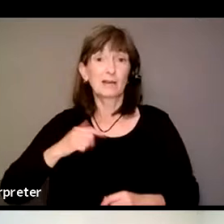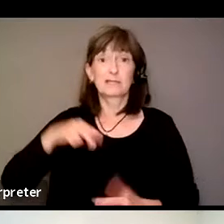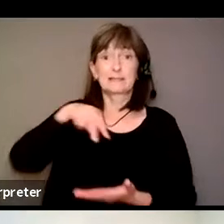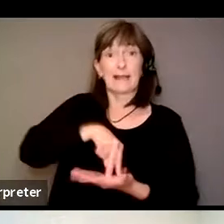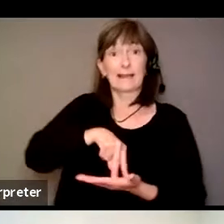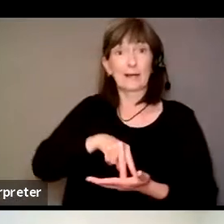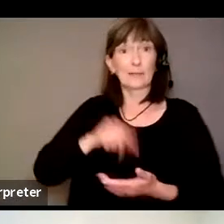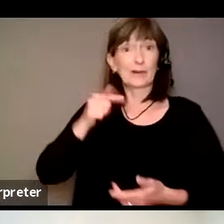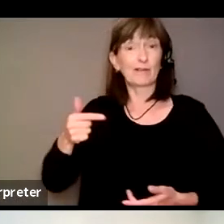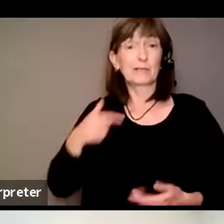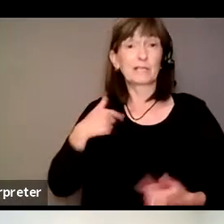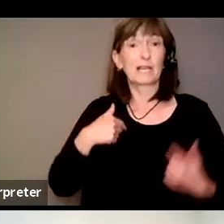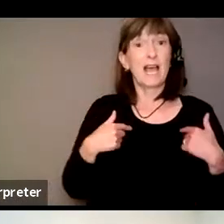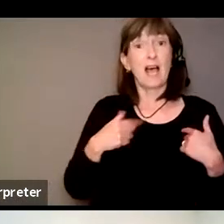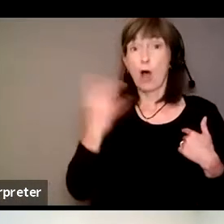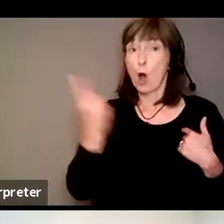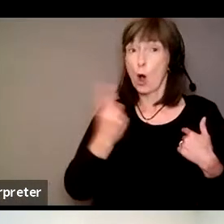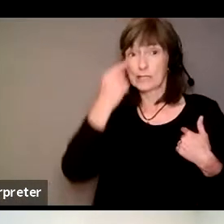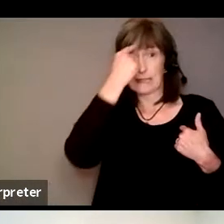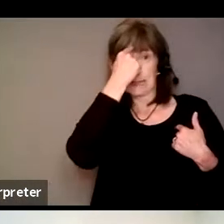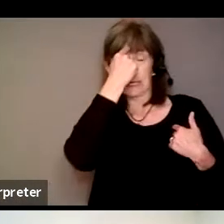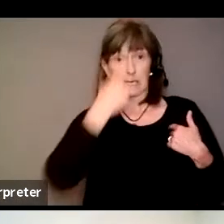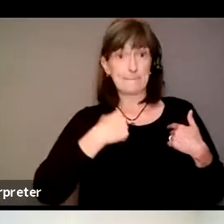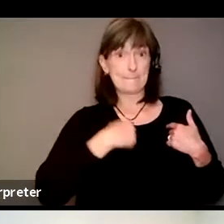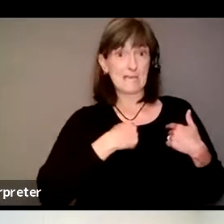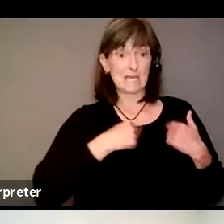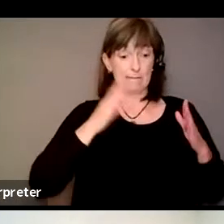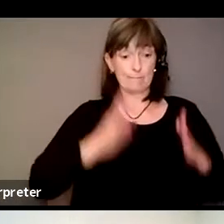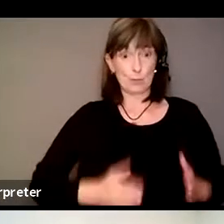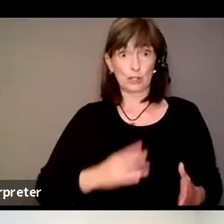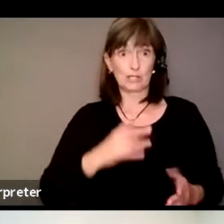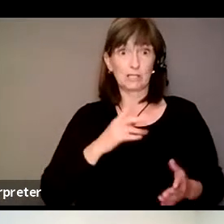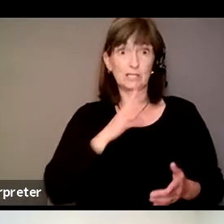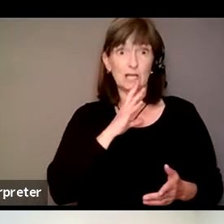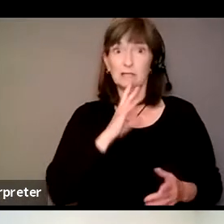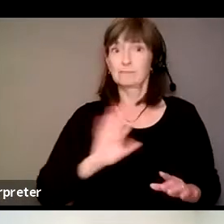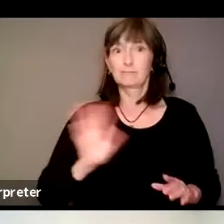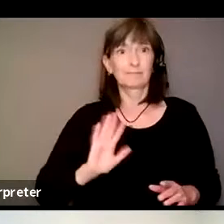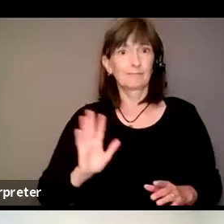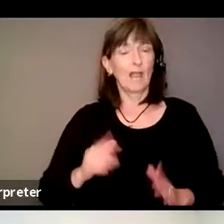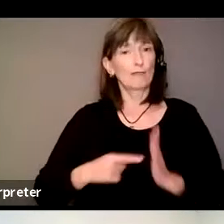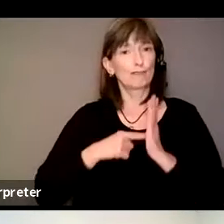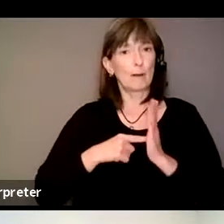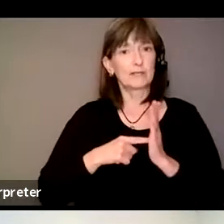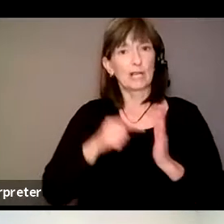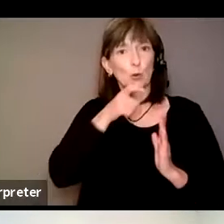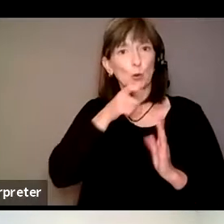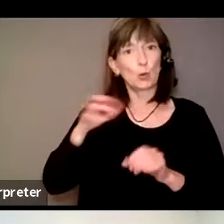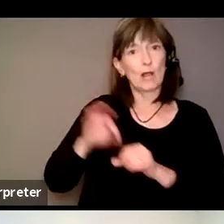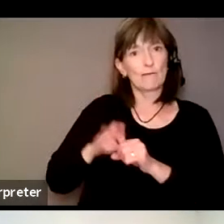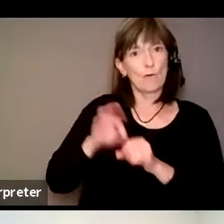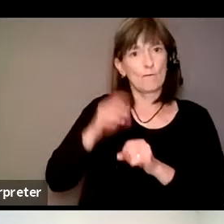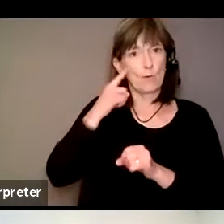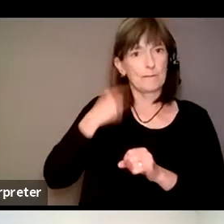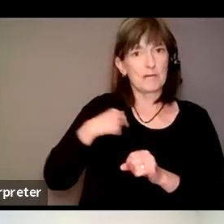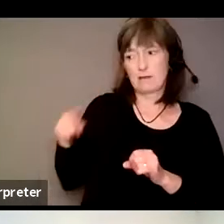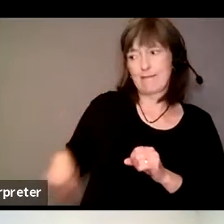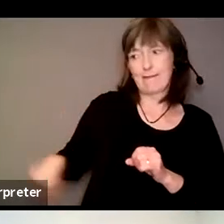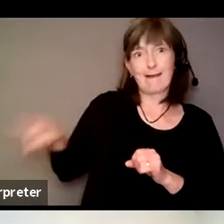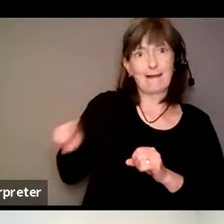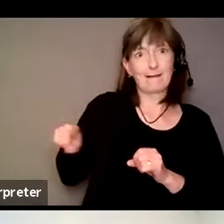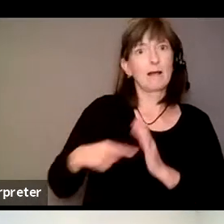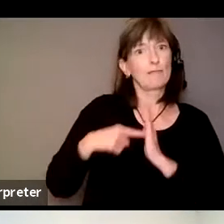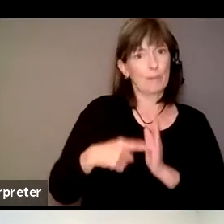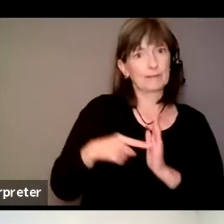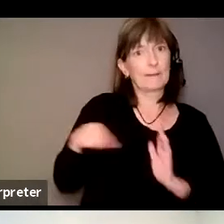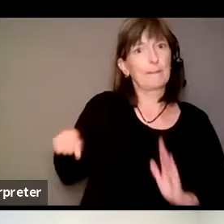not speaking just as me as an individual. I am representing thousands of people who elected me to office. So, and I always say that actually